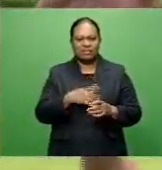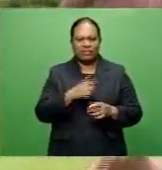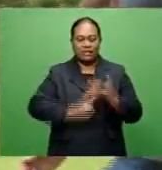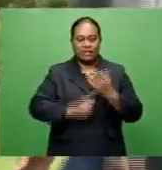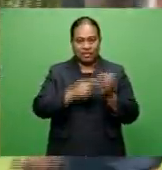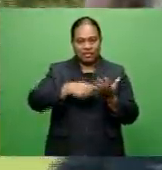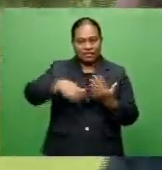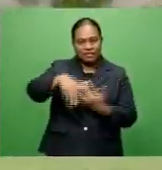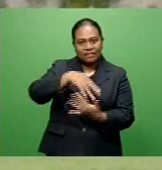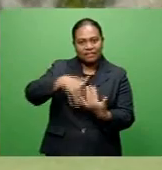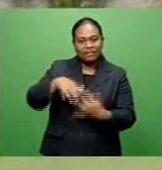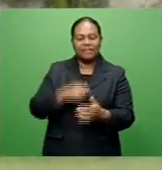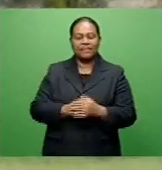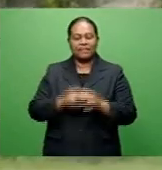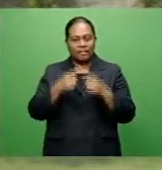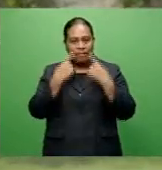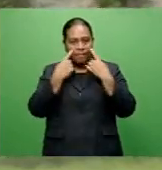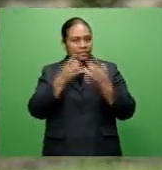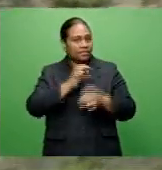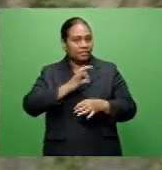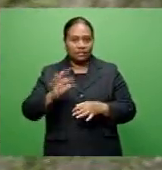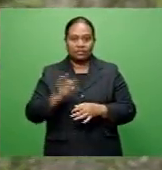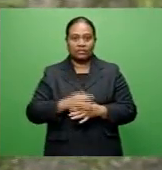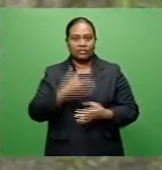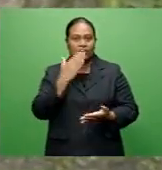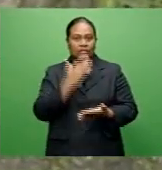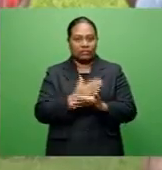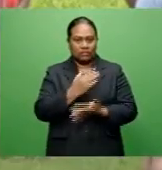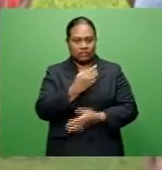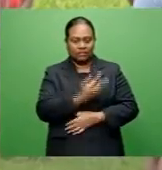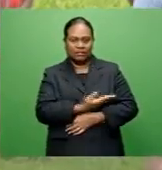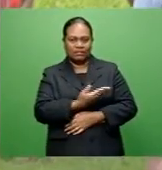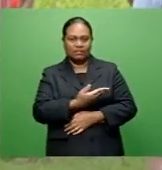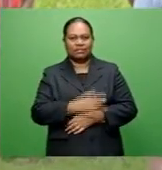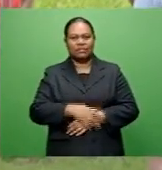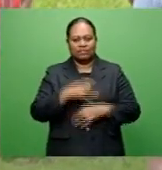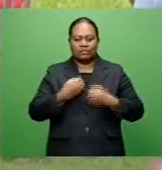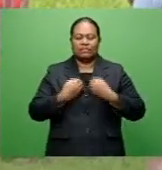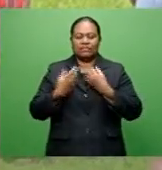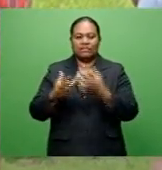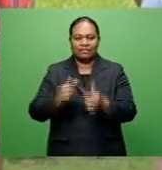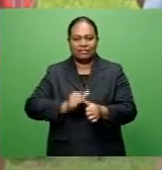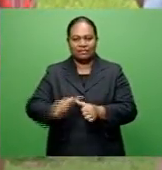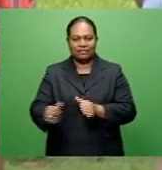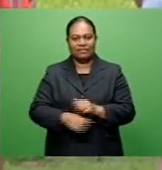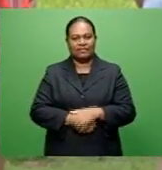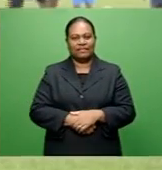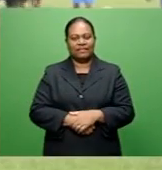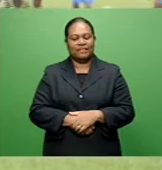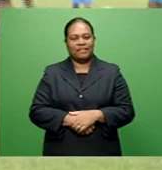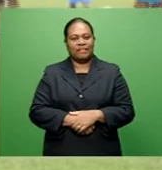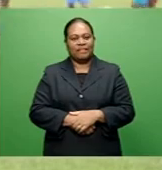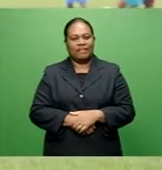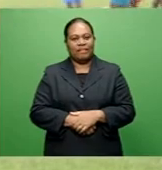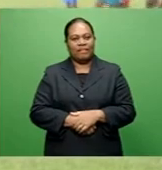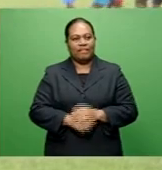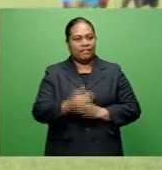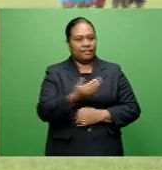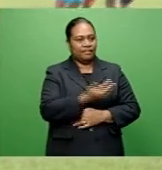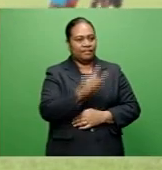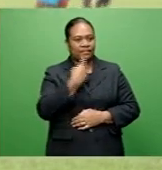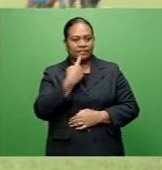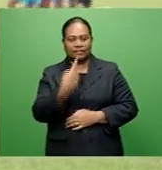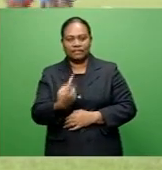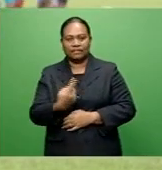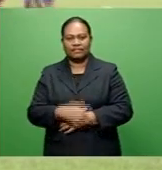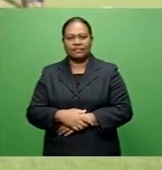Ana. However, this will not deter the side from giving their best. From that, we've managed to put in